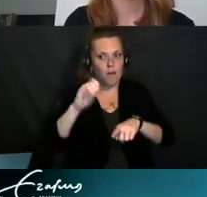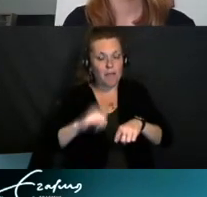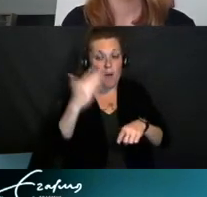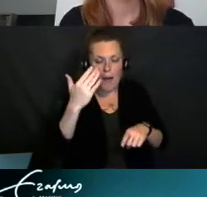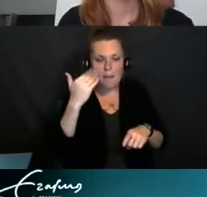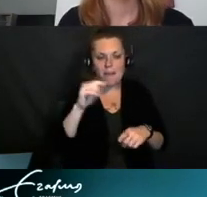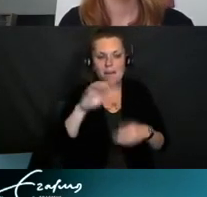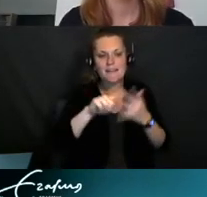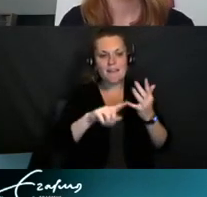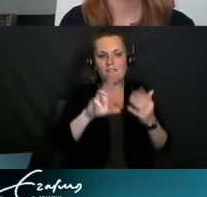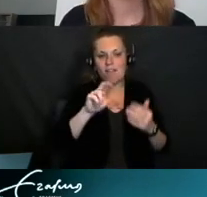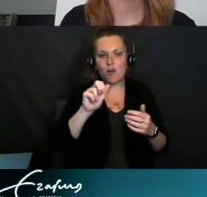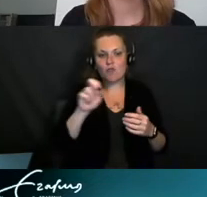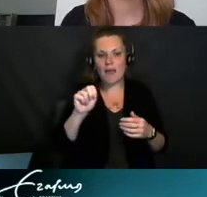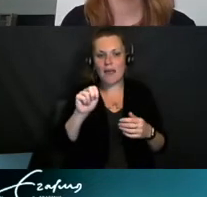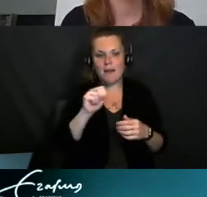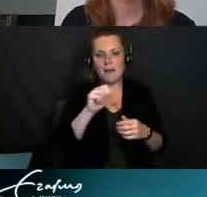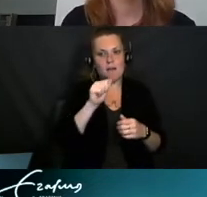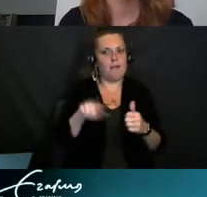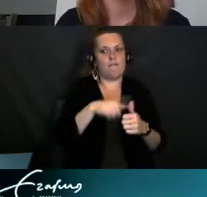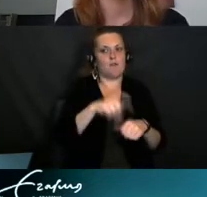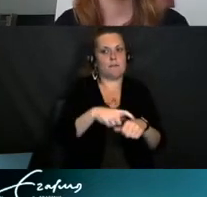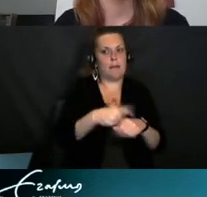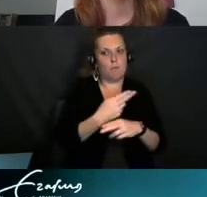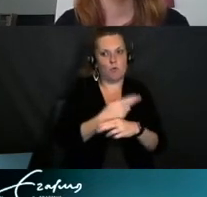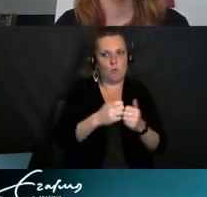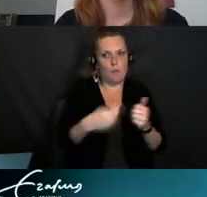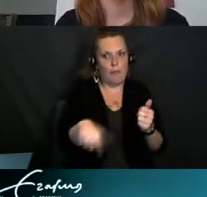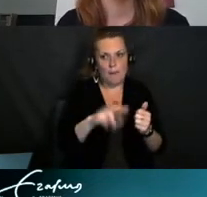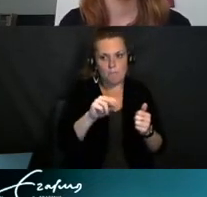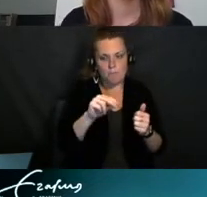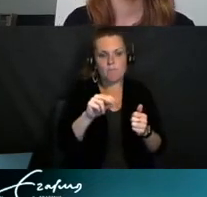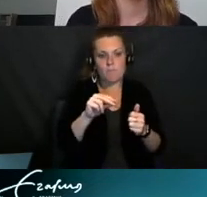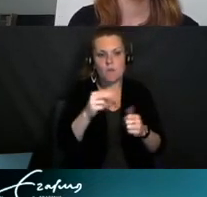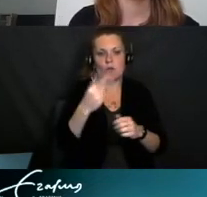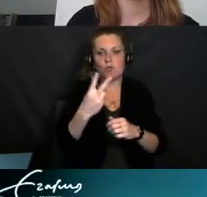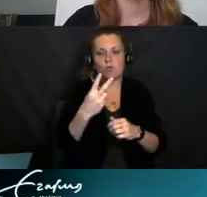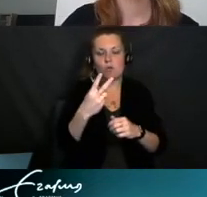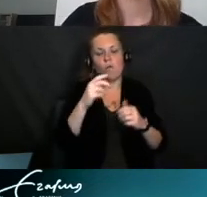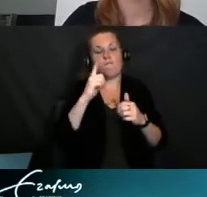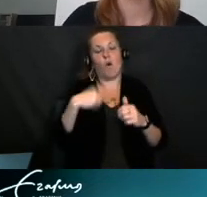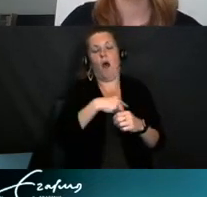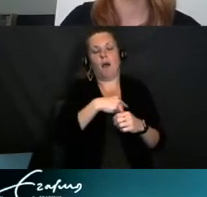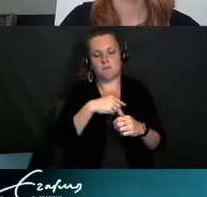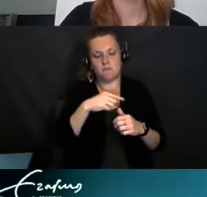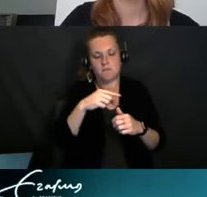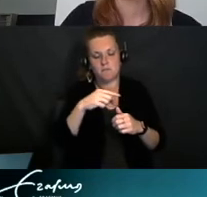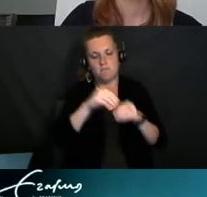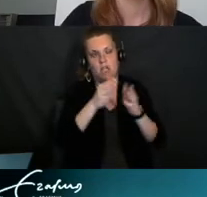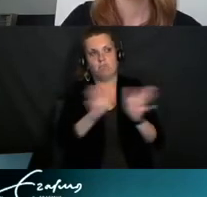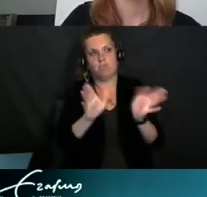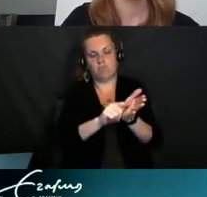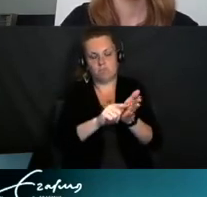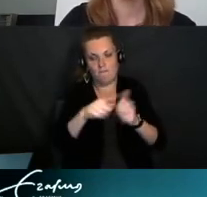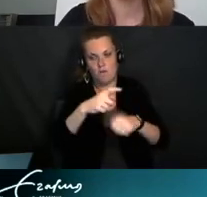the very first time it's used. It was already used in 2 other studies before, where